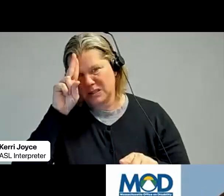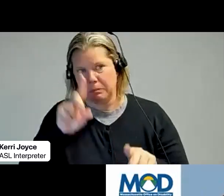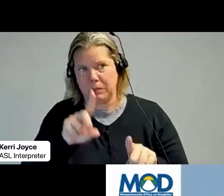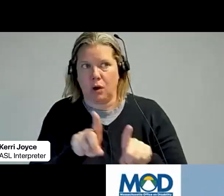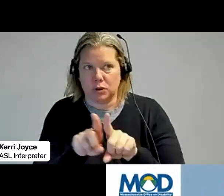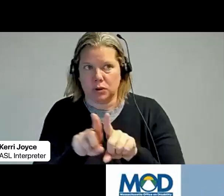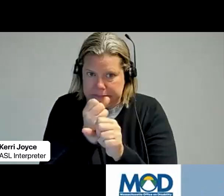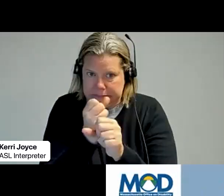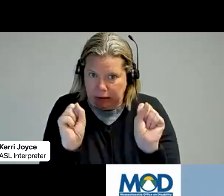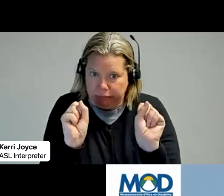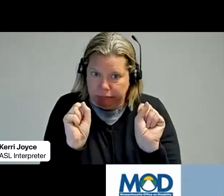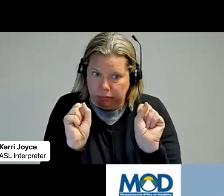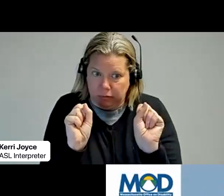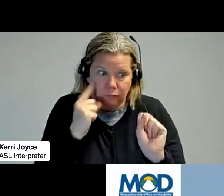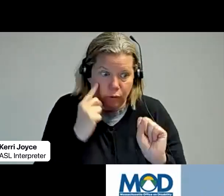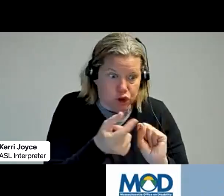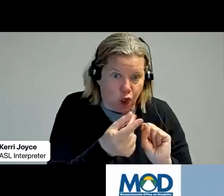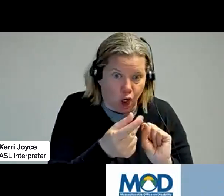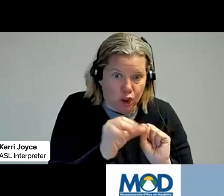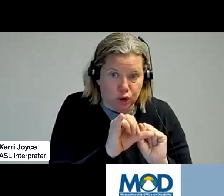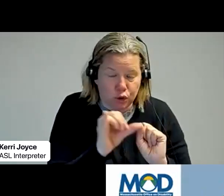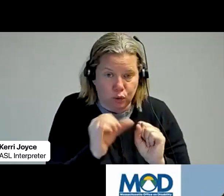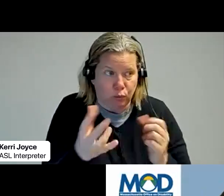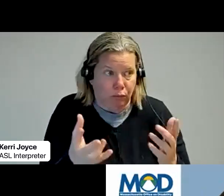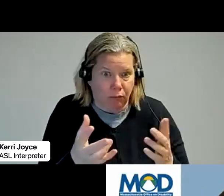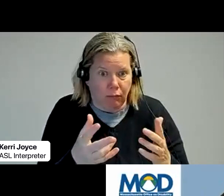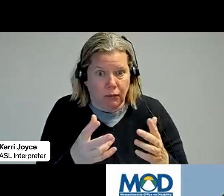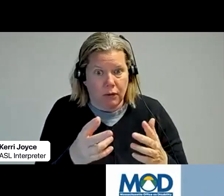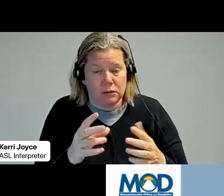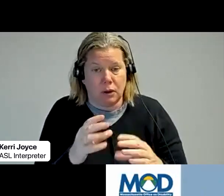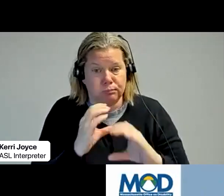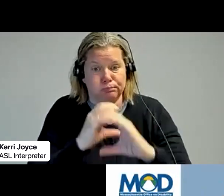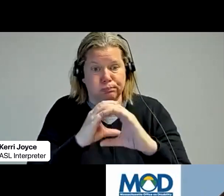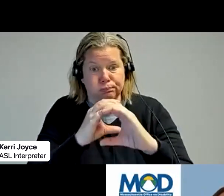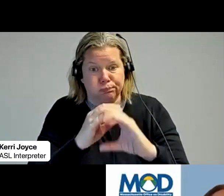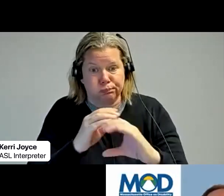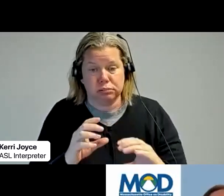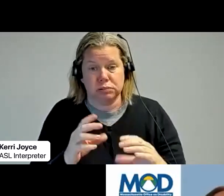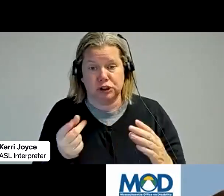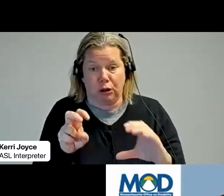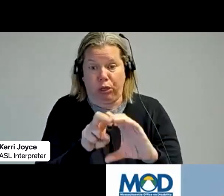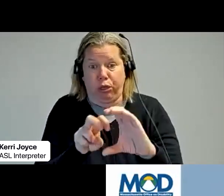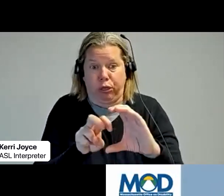issue for the dog as well, because these rides can be pretty scary